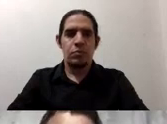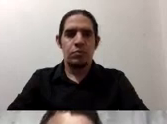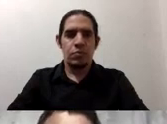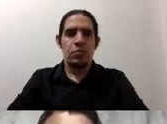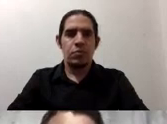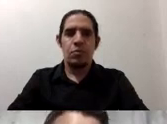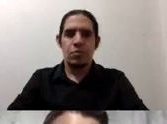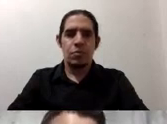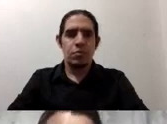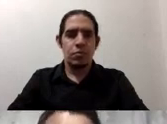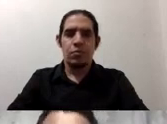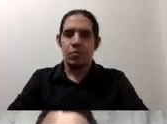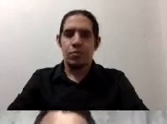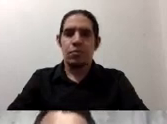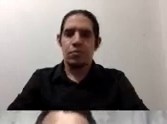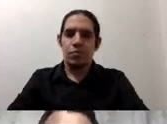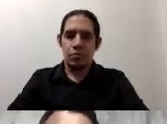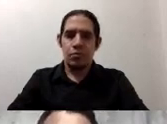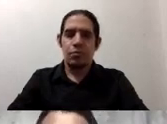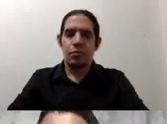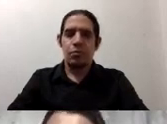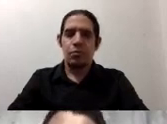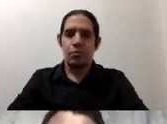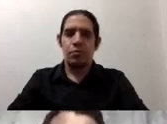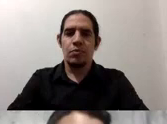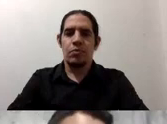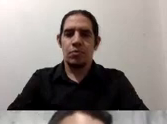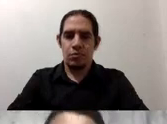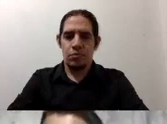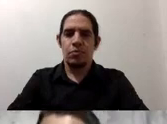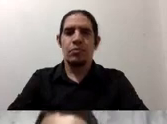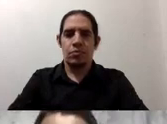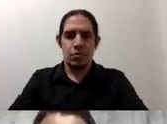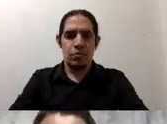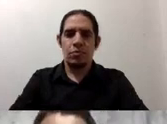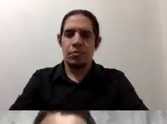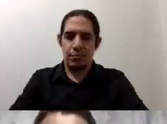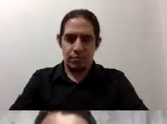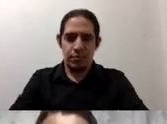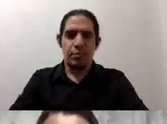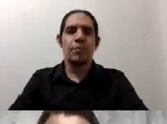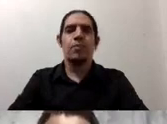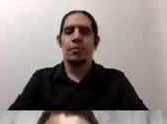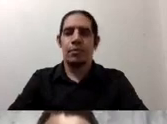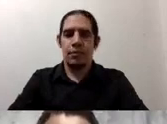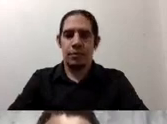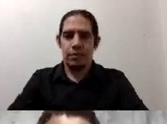it, and the data collection methods that were used were field notes, interviews, and questionnaires. Next one.